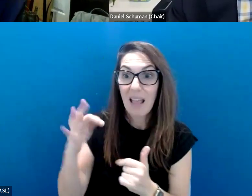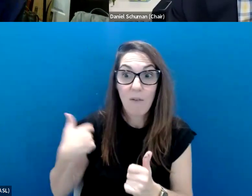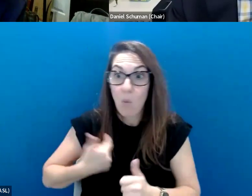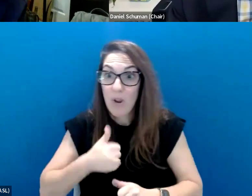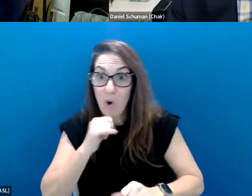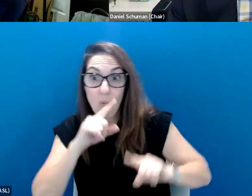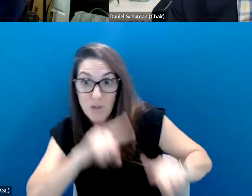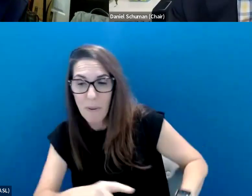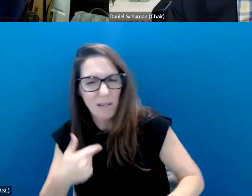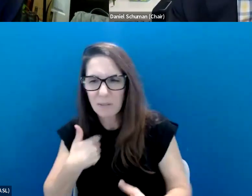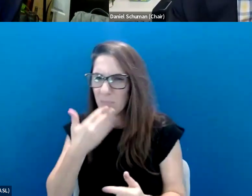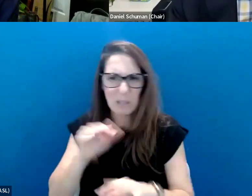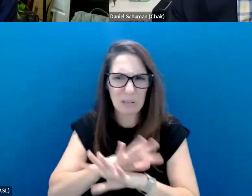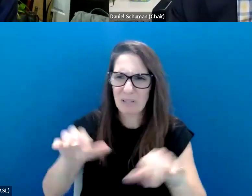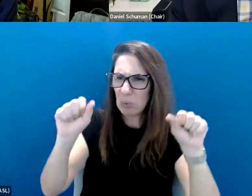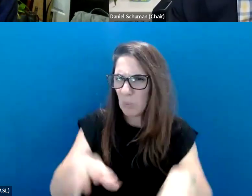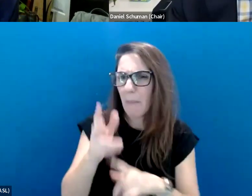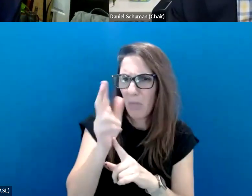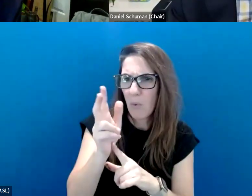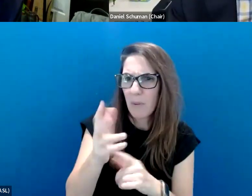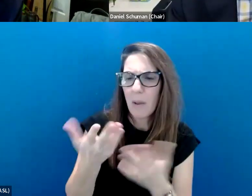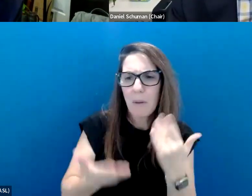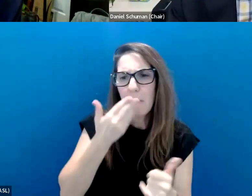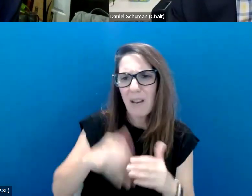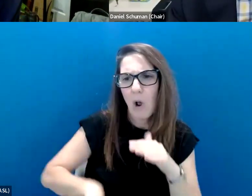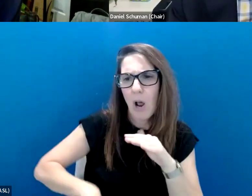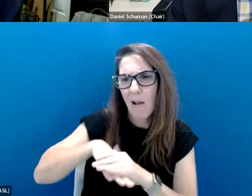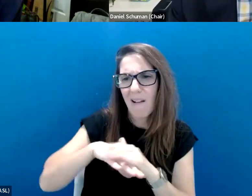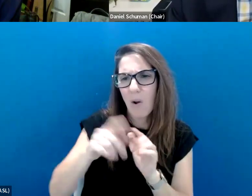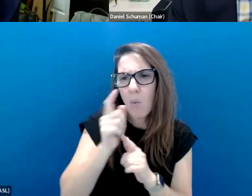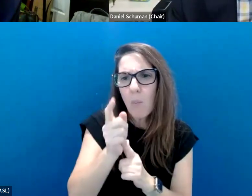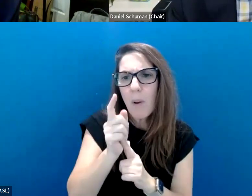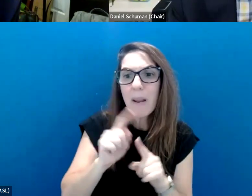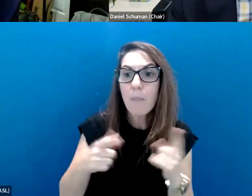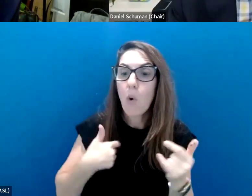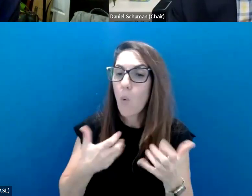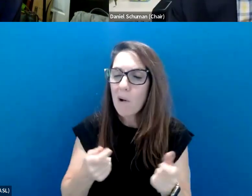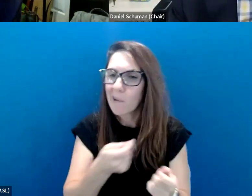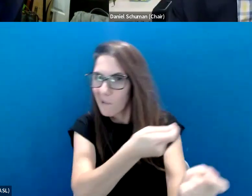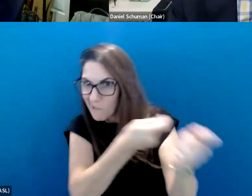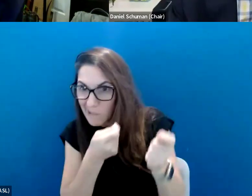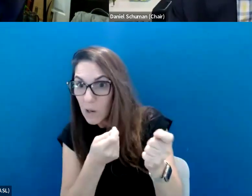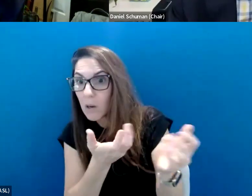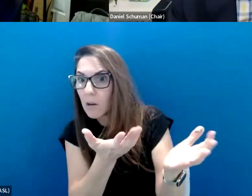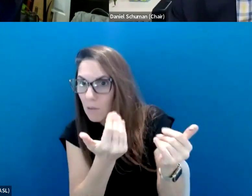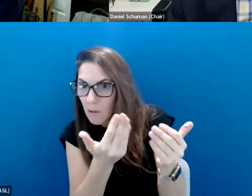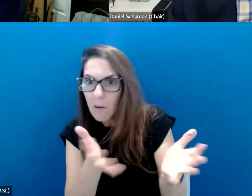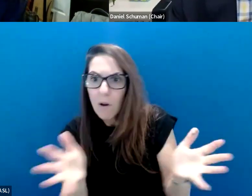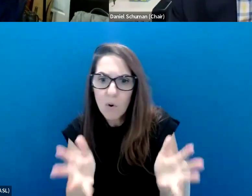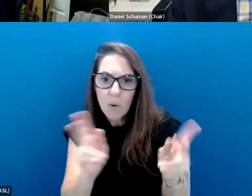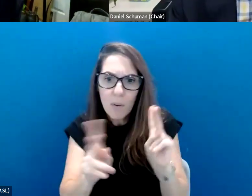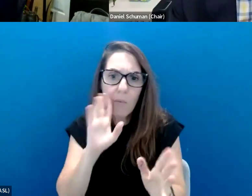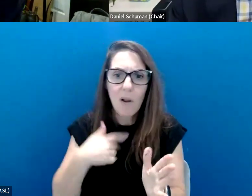to respond, and maybe limit it to 1 minute. But really encourage people to, have a longer discourse in a written